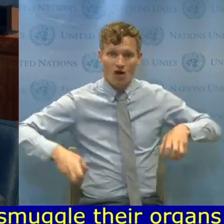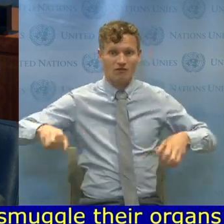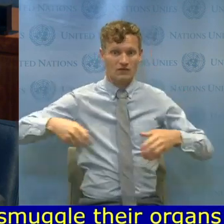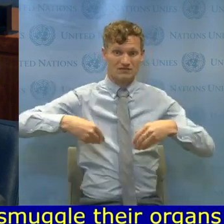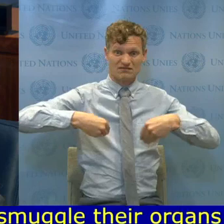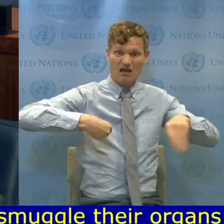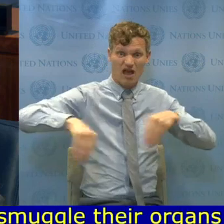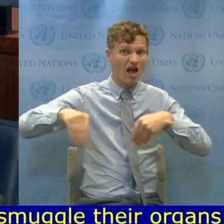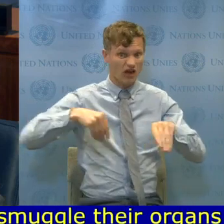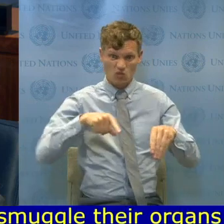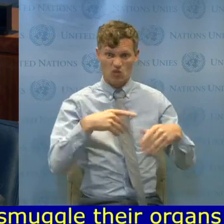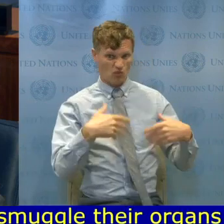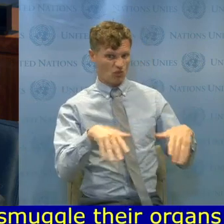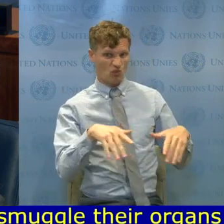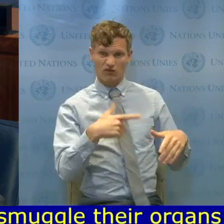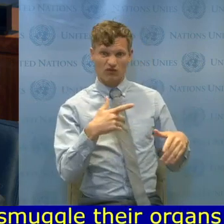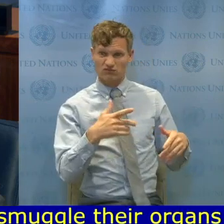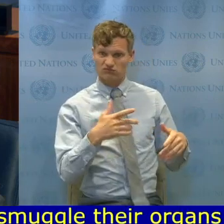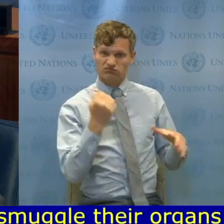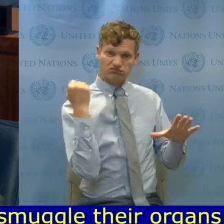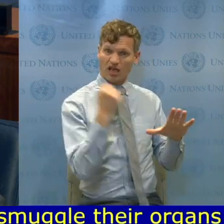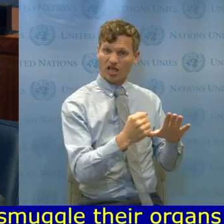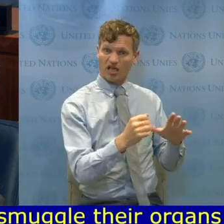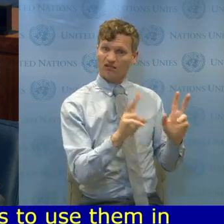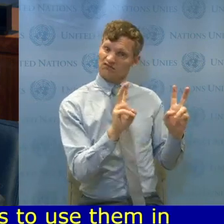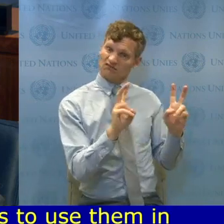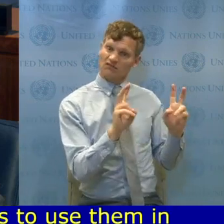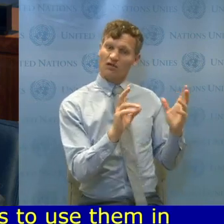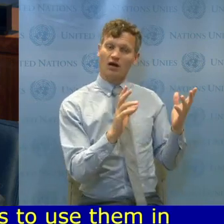hotspots of terrorist organizations.